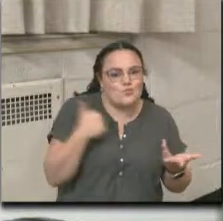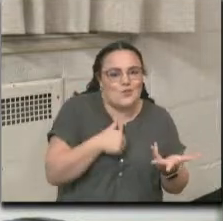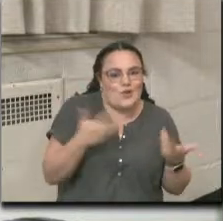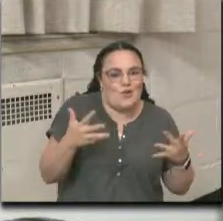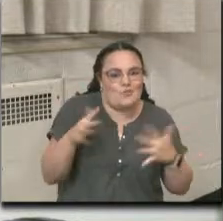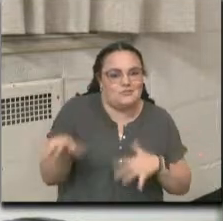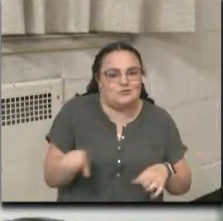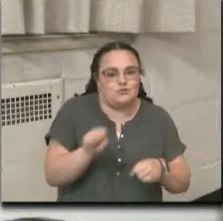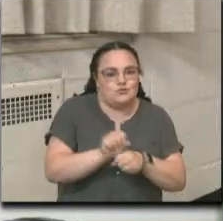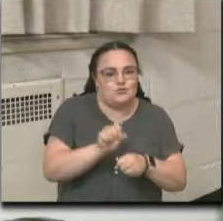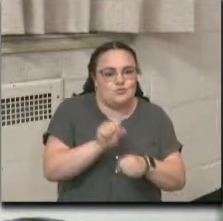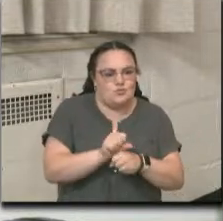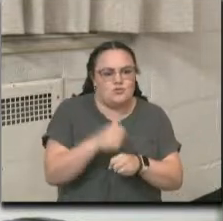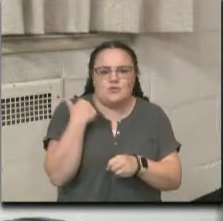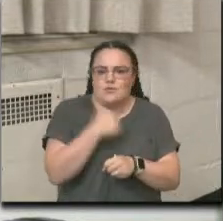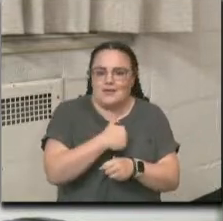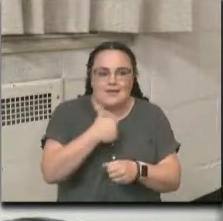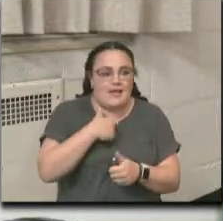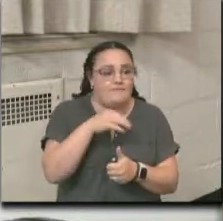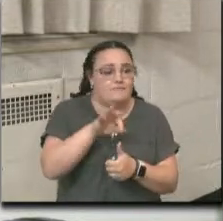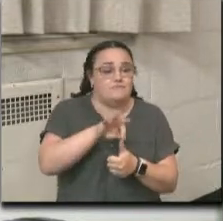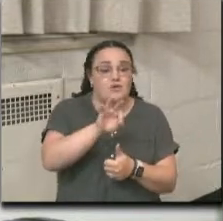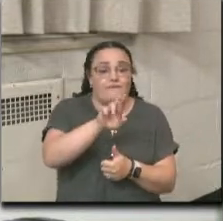We maintain a fraud, waste, and abuse count,